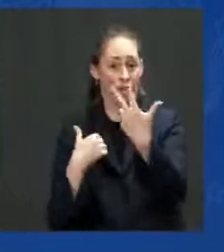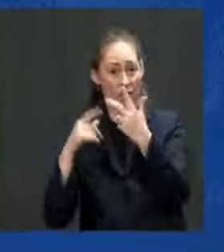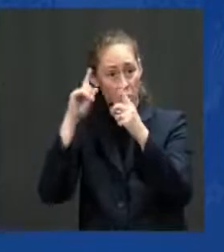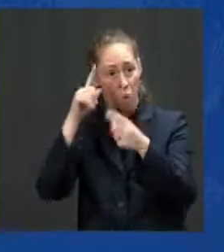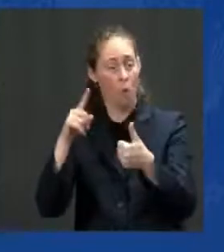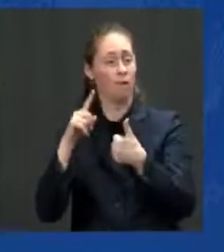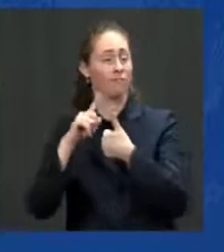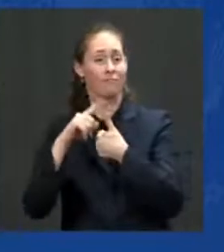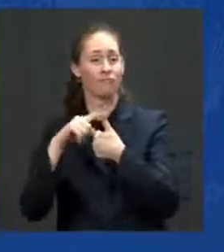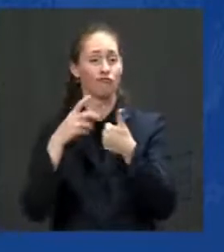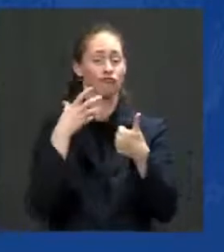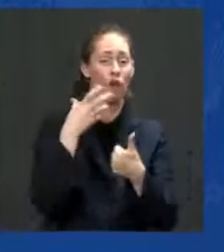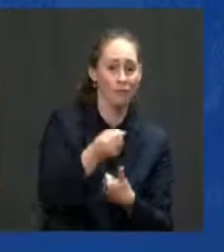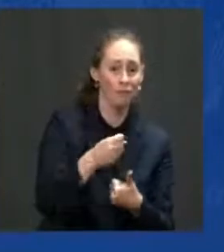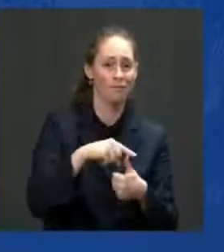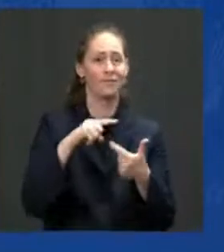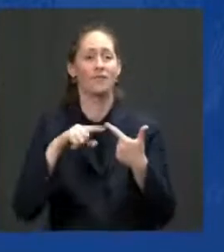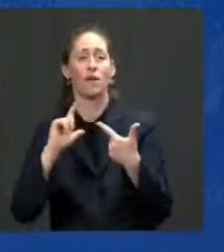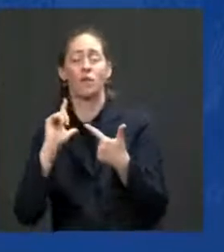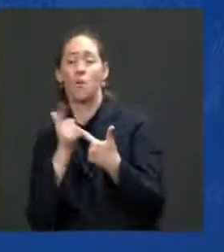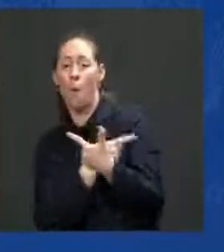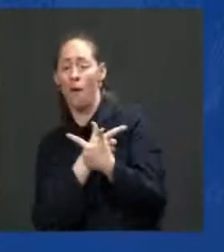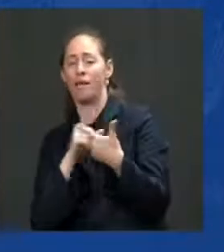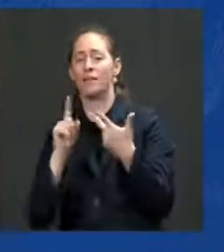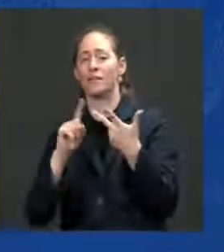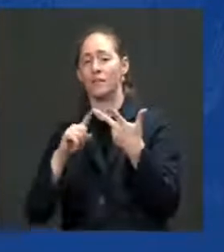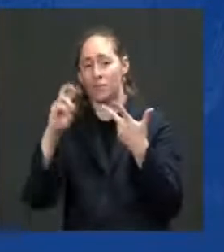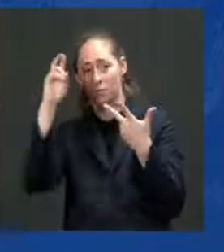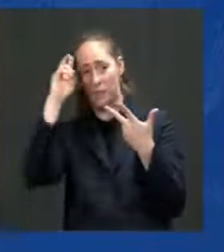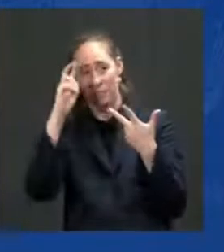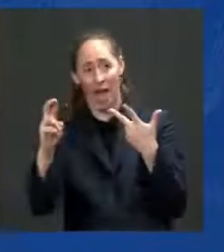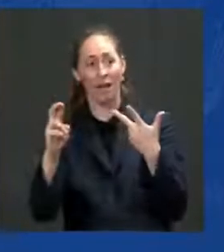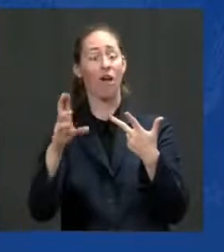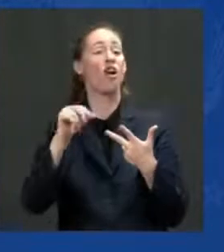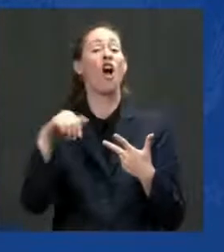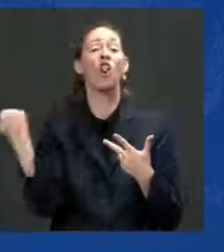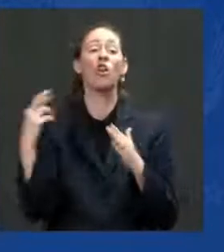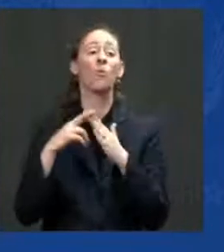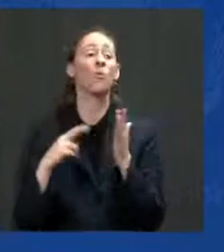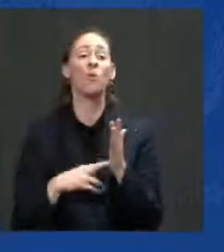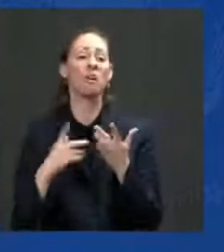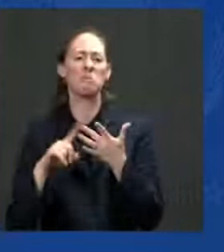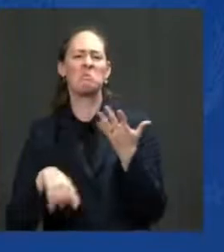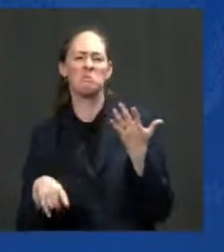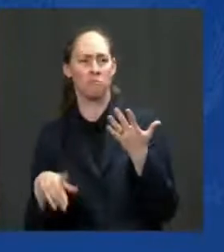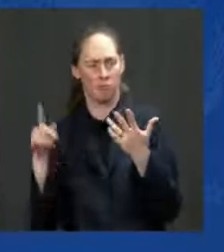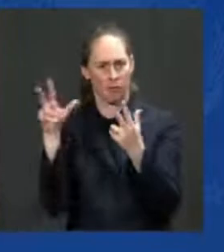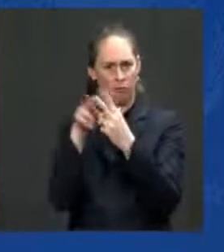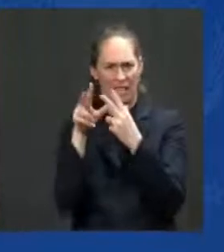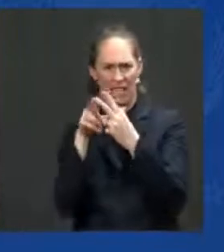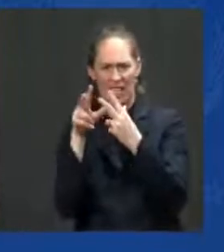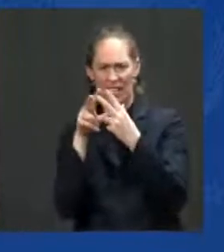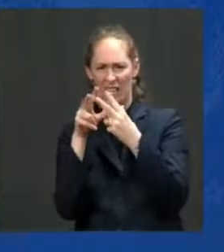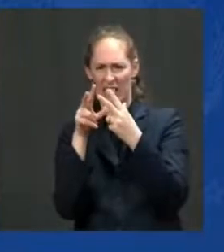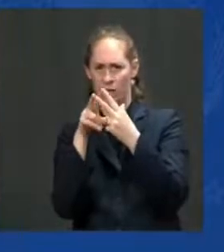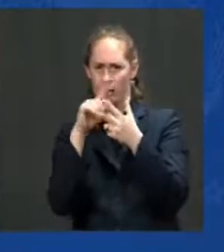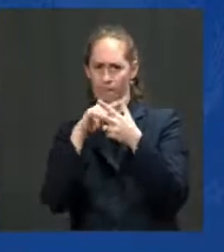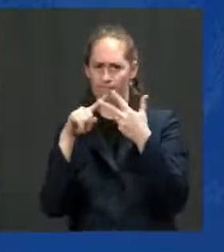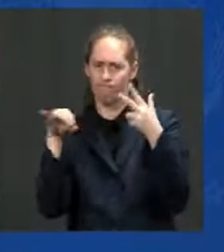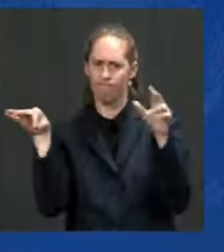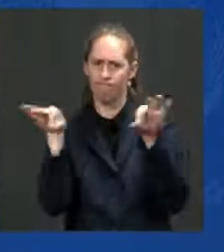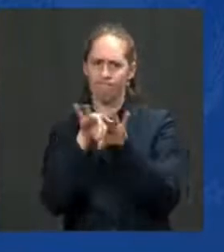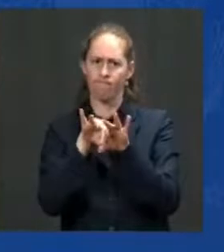respect. We don't have any rules. If you have those, you'll have accountability and you'll be able to do anything you